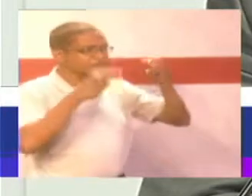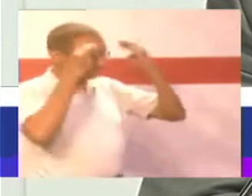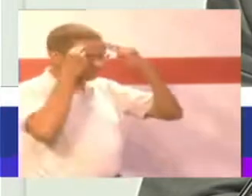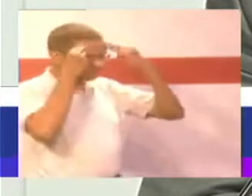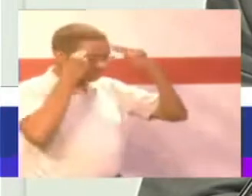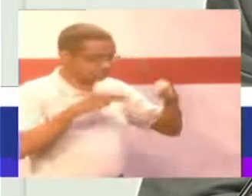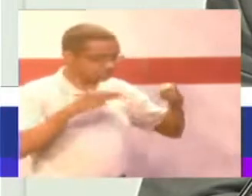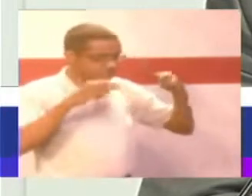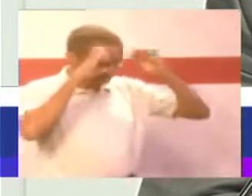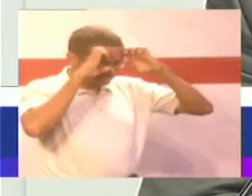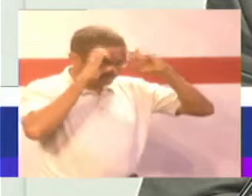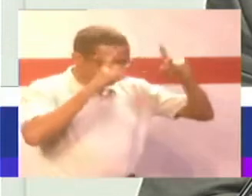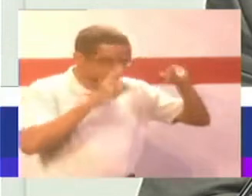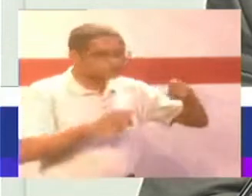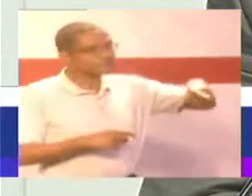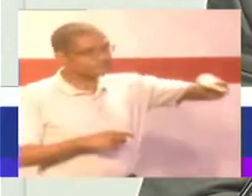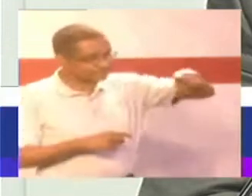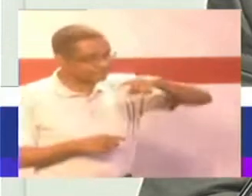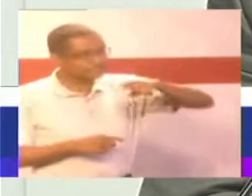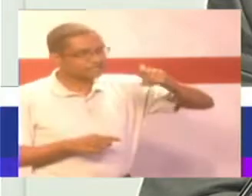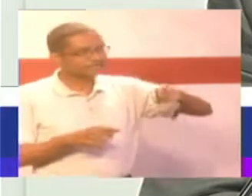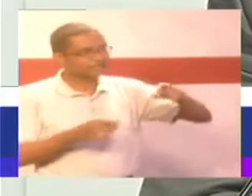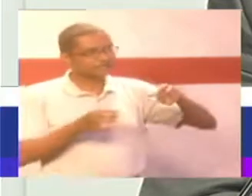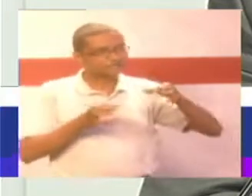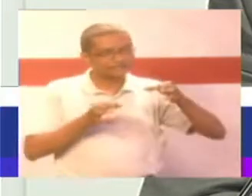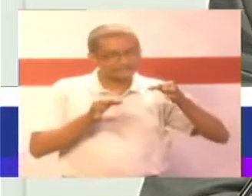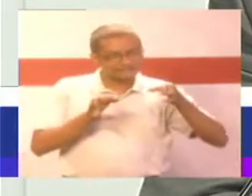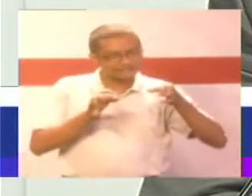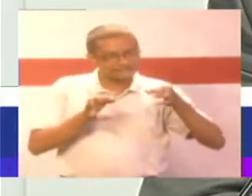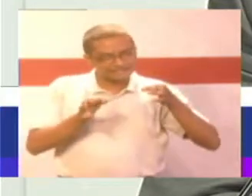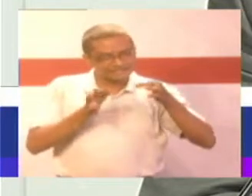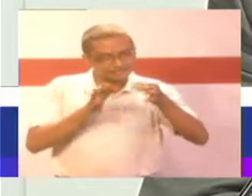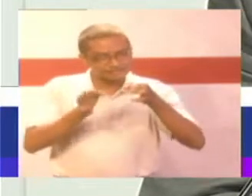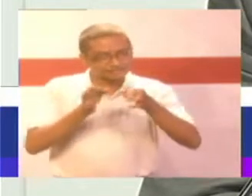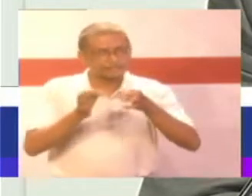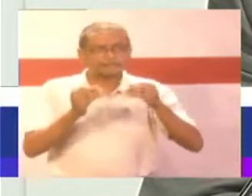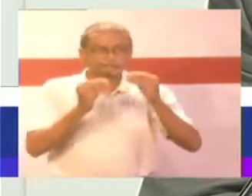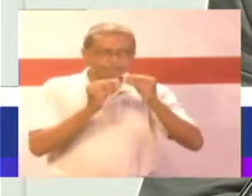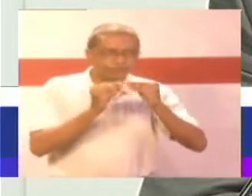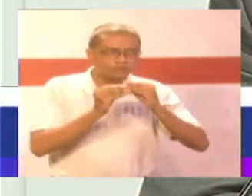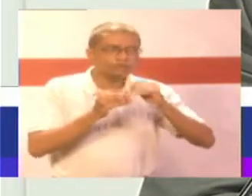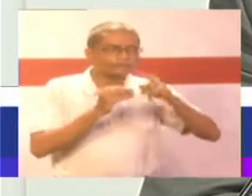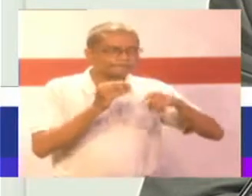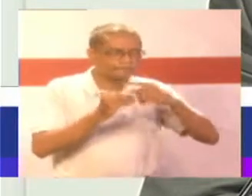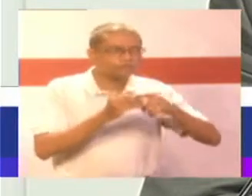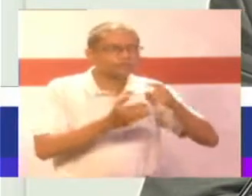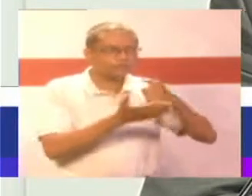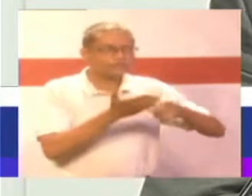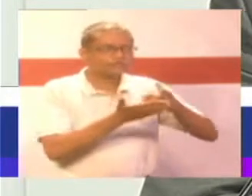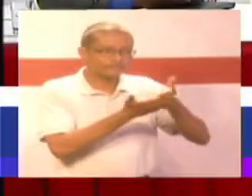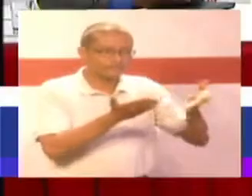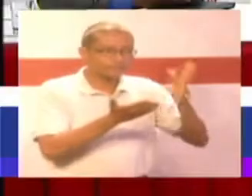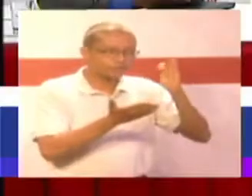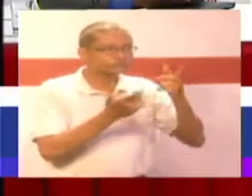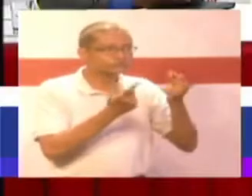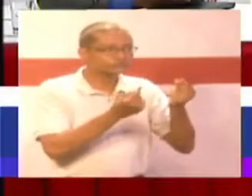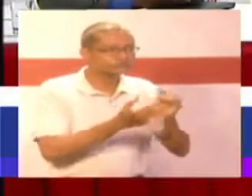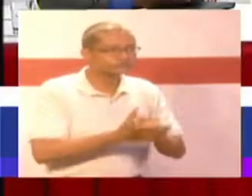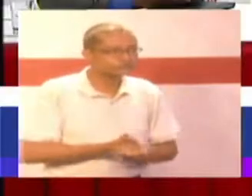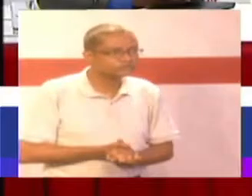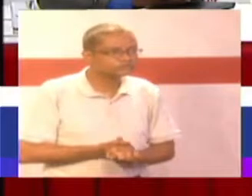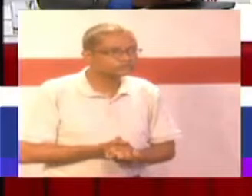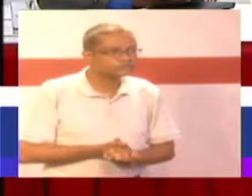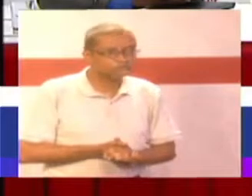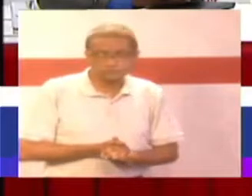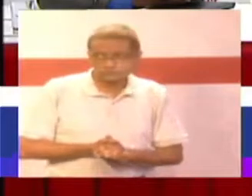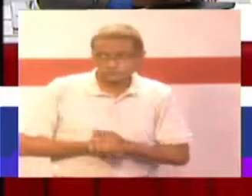Education to go into in further detail. I'm hoping that answers the bits of the question that we weren't able to hear. Okay. Would you want to try for the second